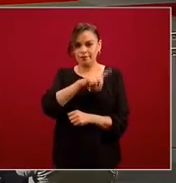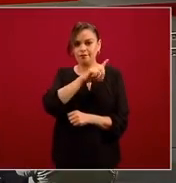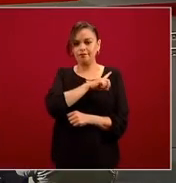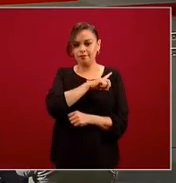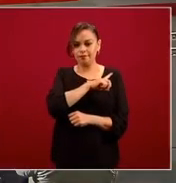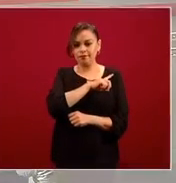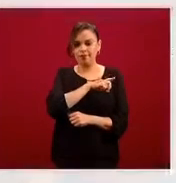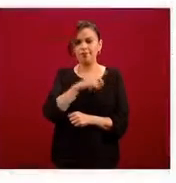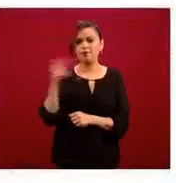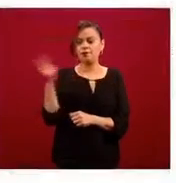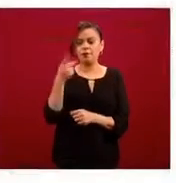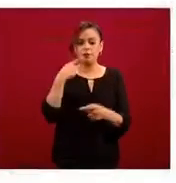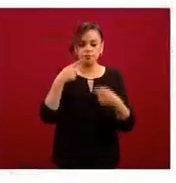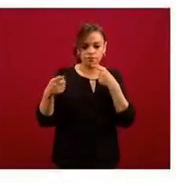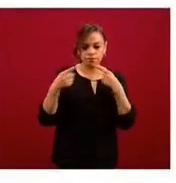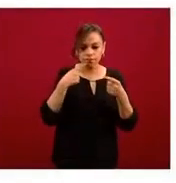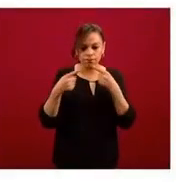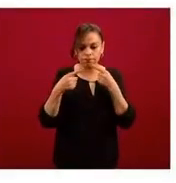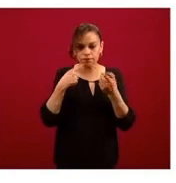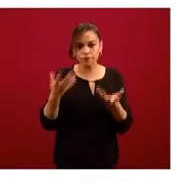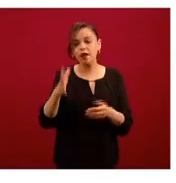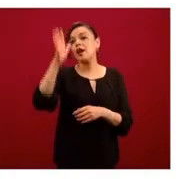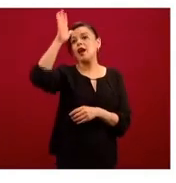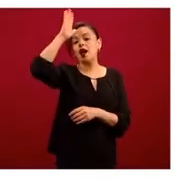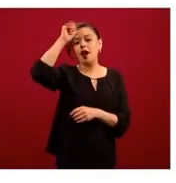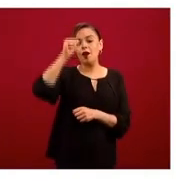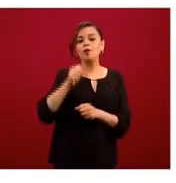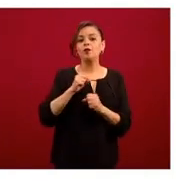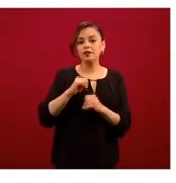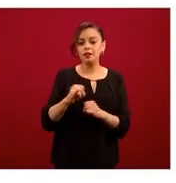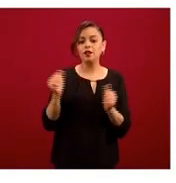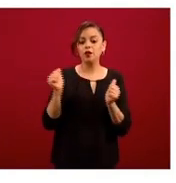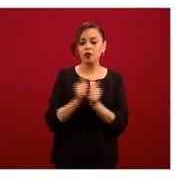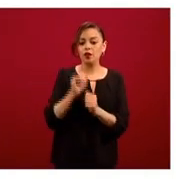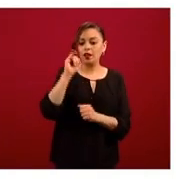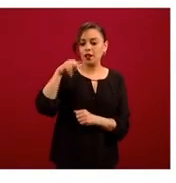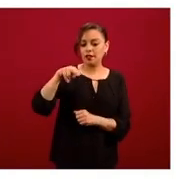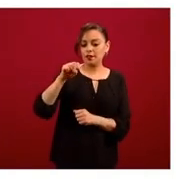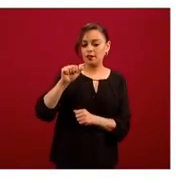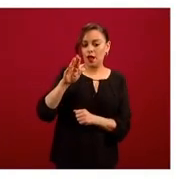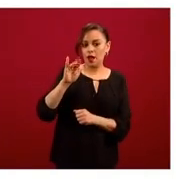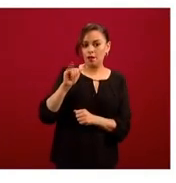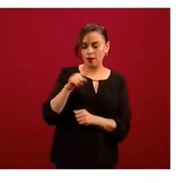of Health and through an agreement that is being